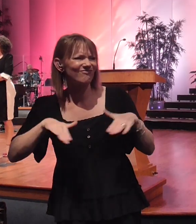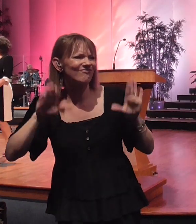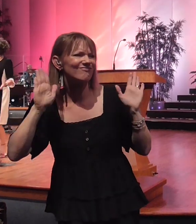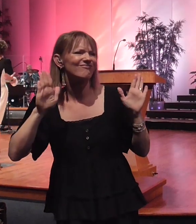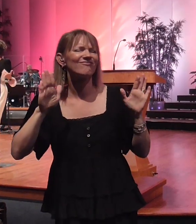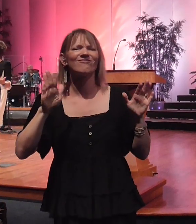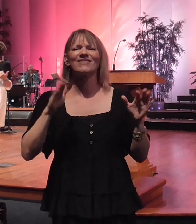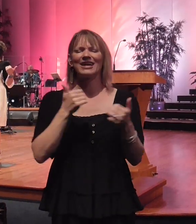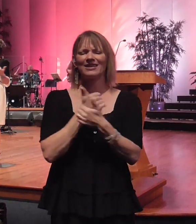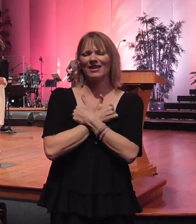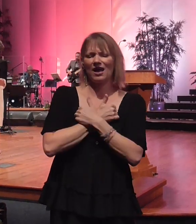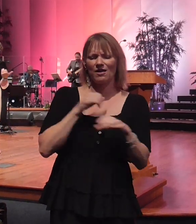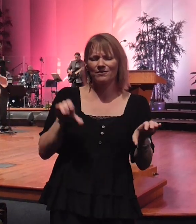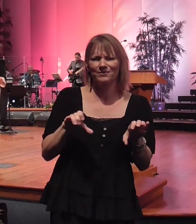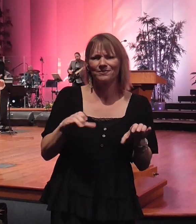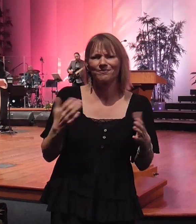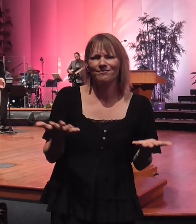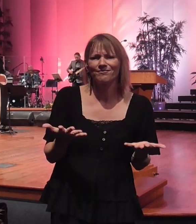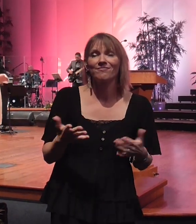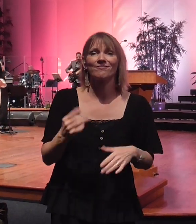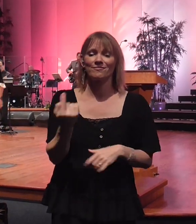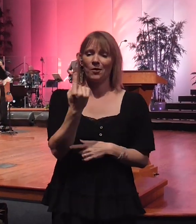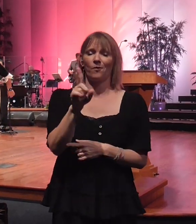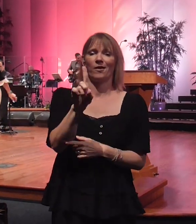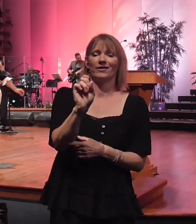there's only one question.